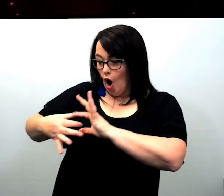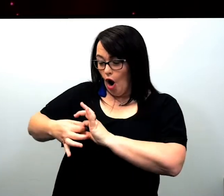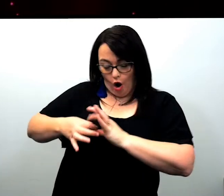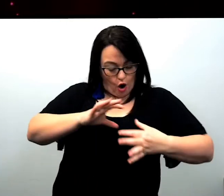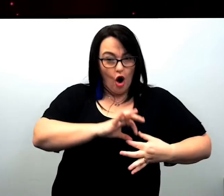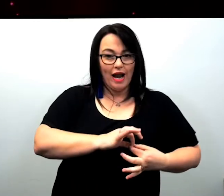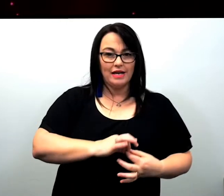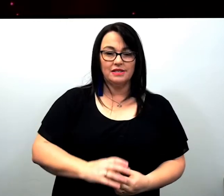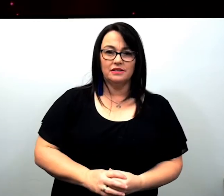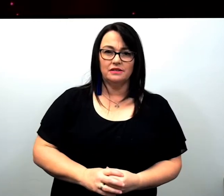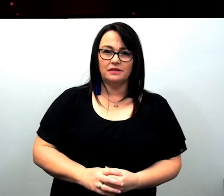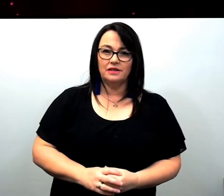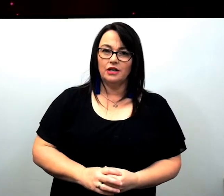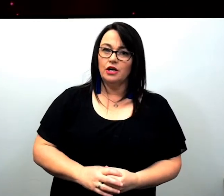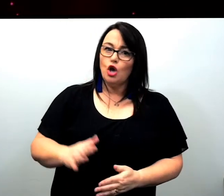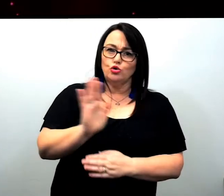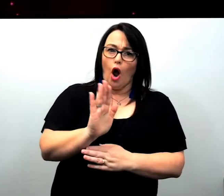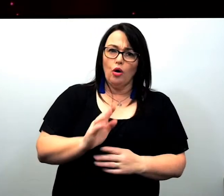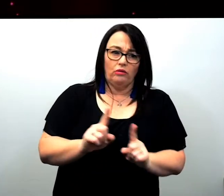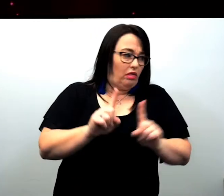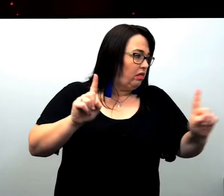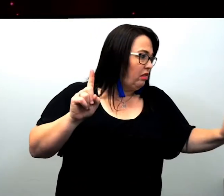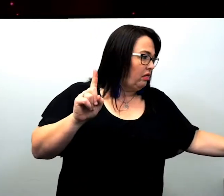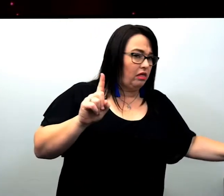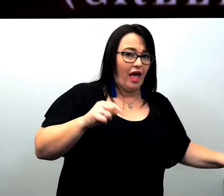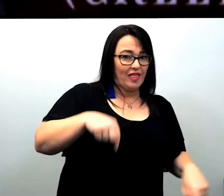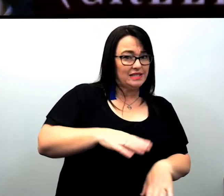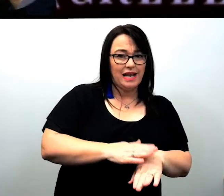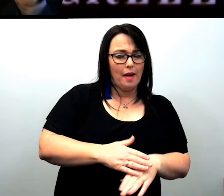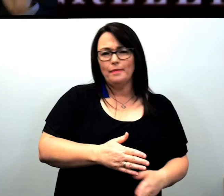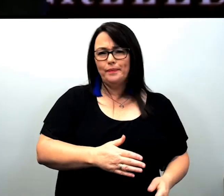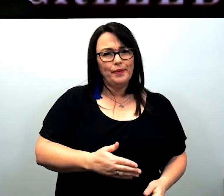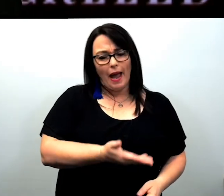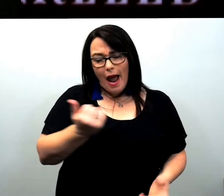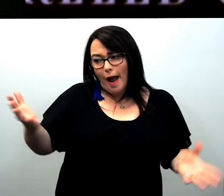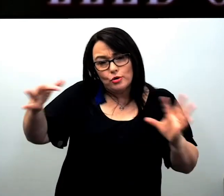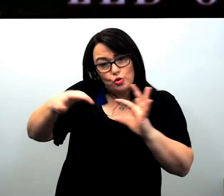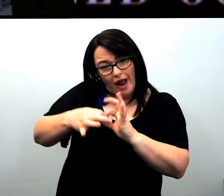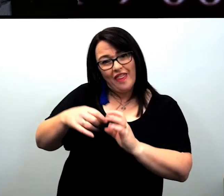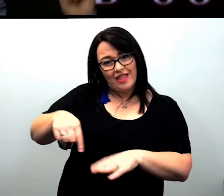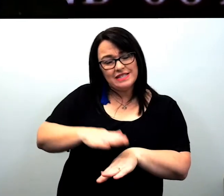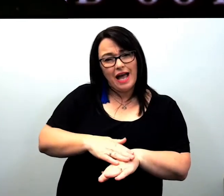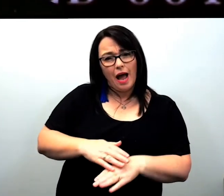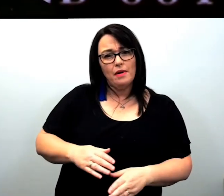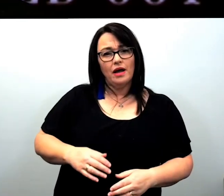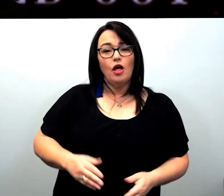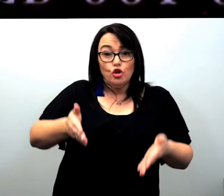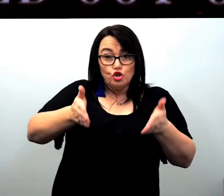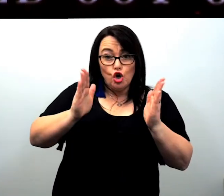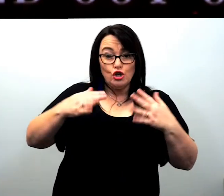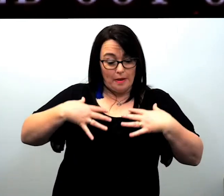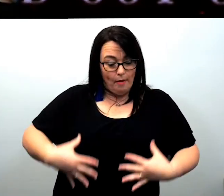why don't get dislocated at this time. Get located. Come together. The church is a body. The church is a family, as I